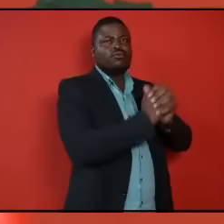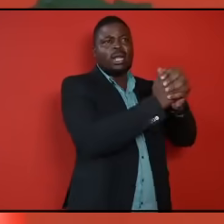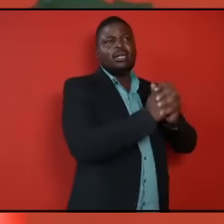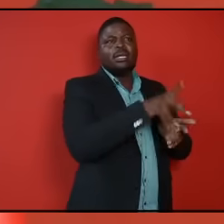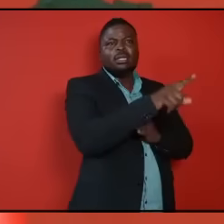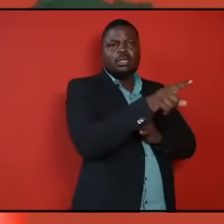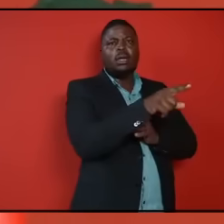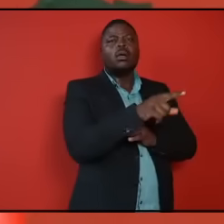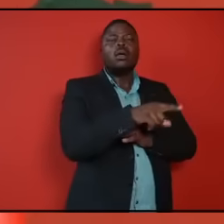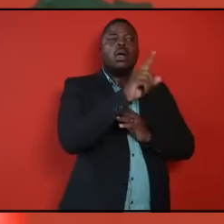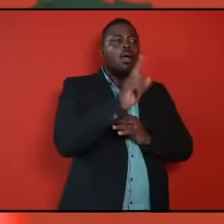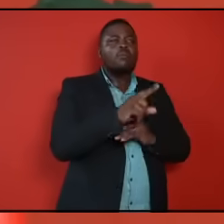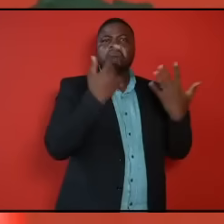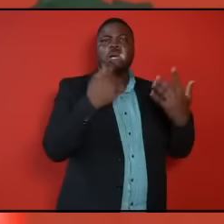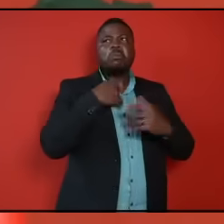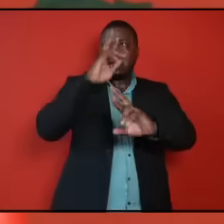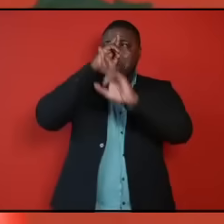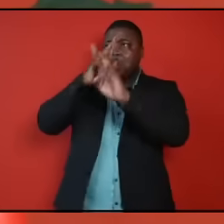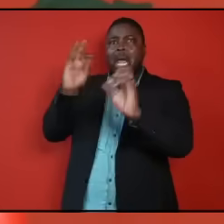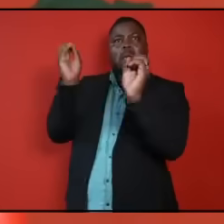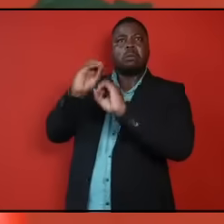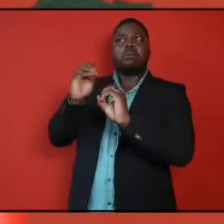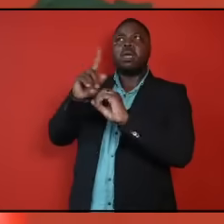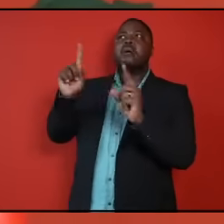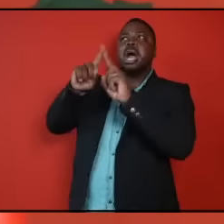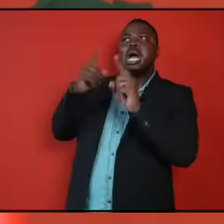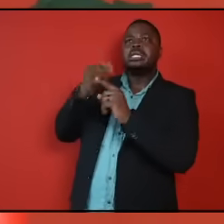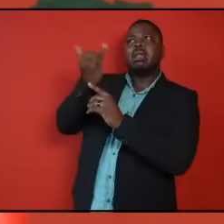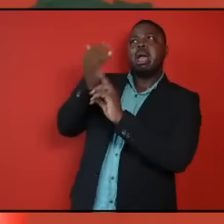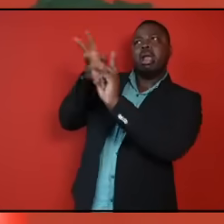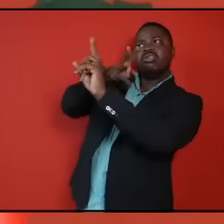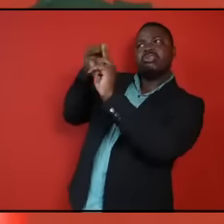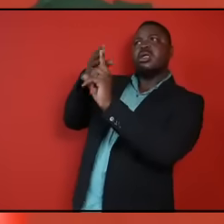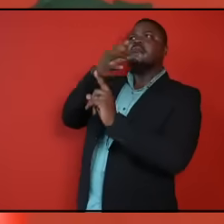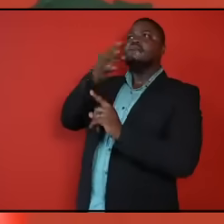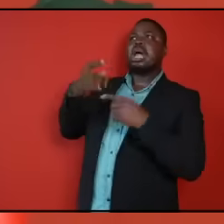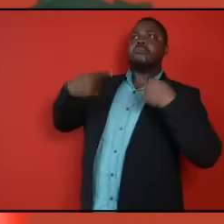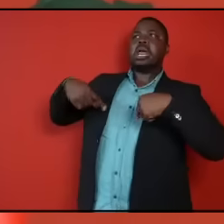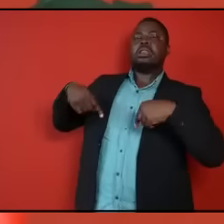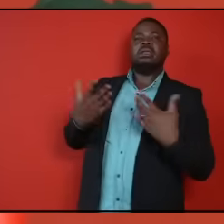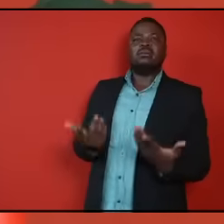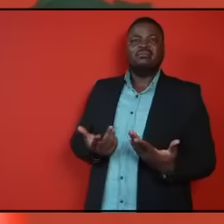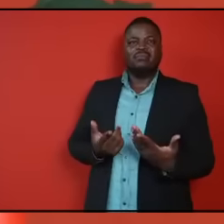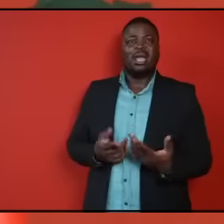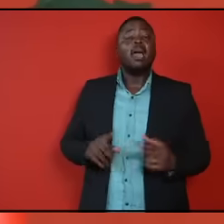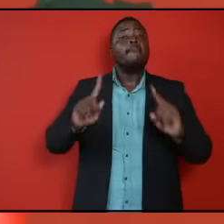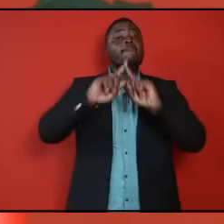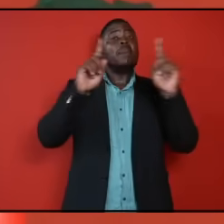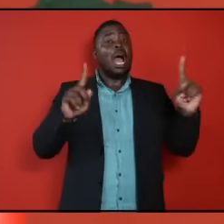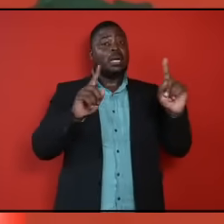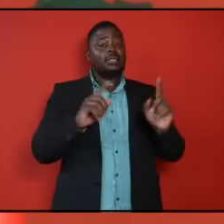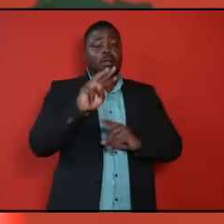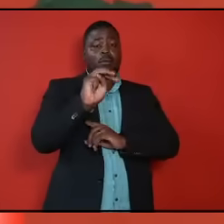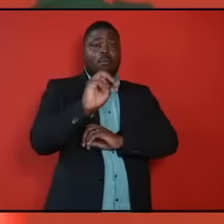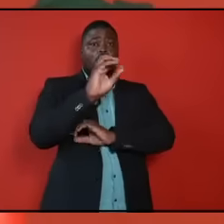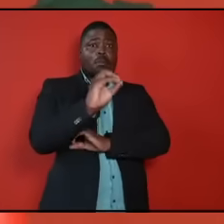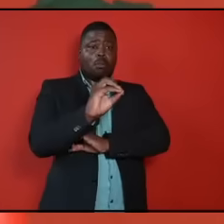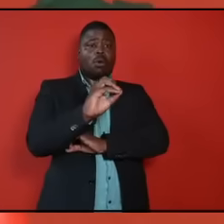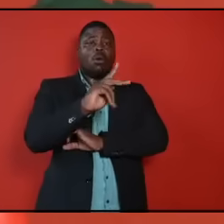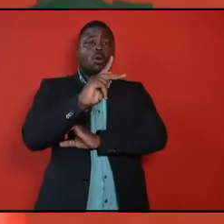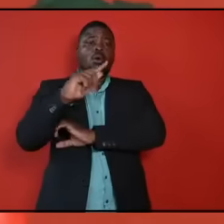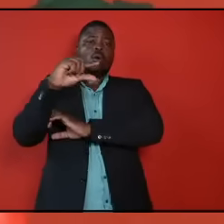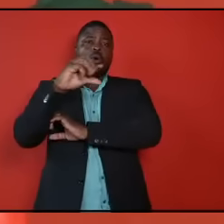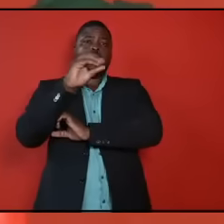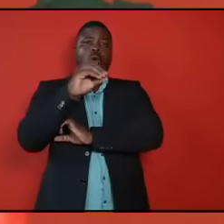simply by invoking fear. Brown Mokgotsi has previously appeared before formal state processes, including